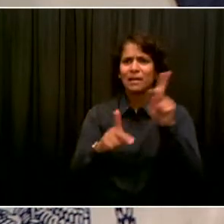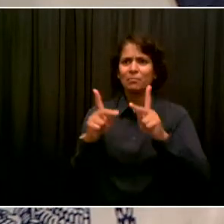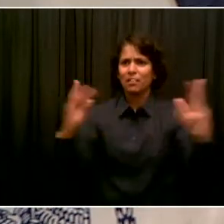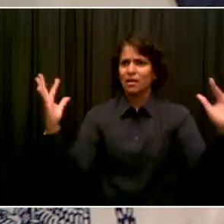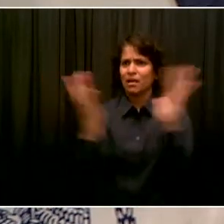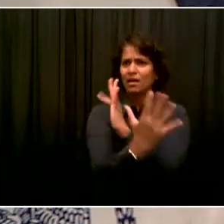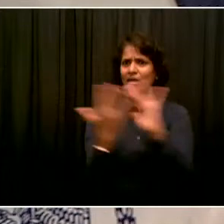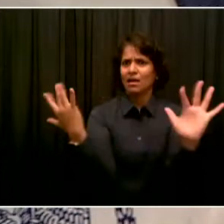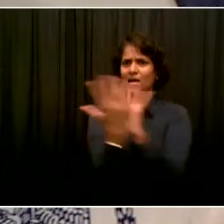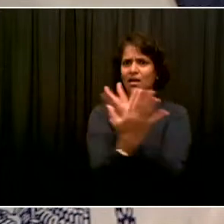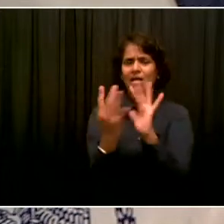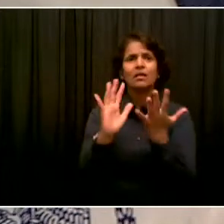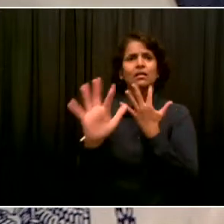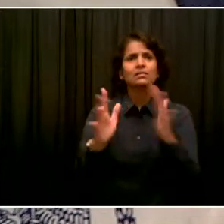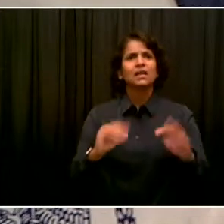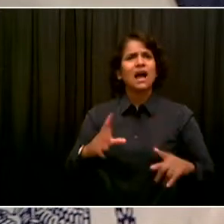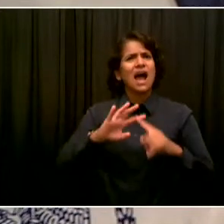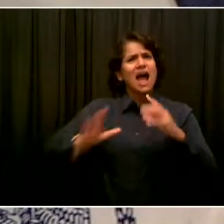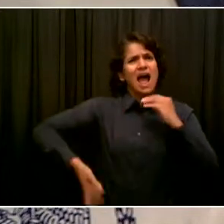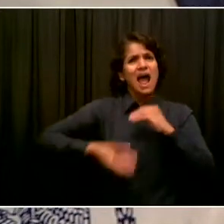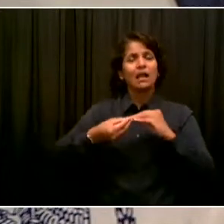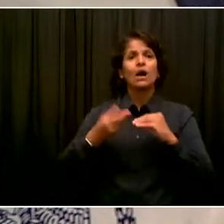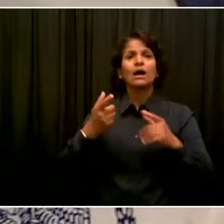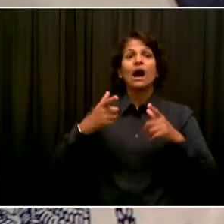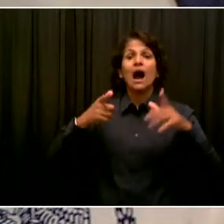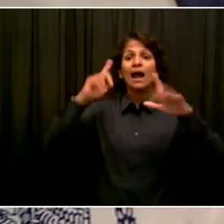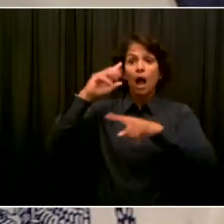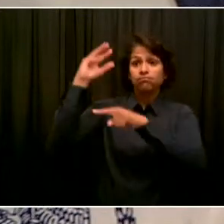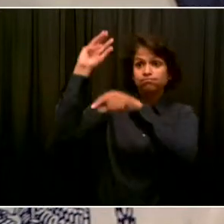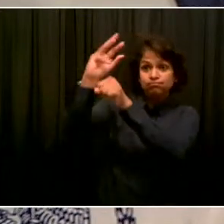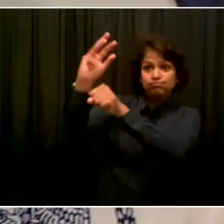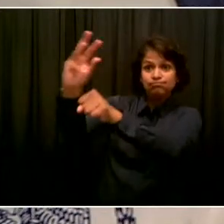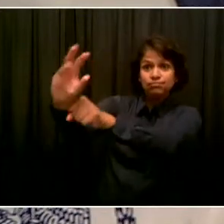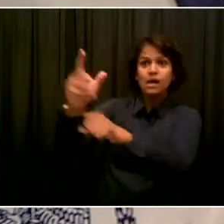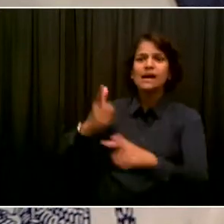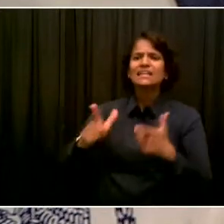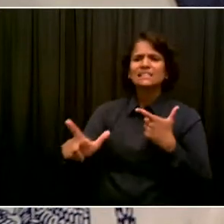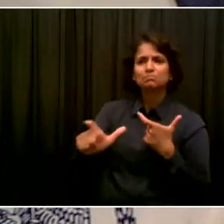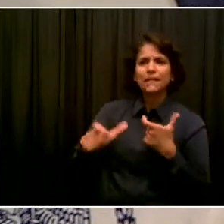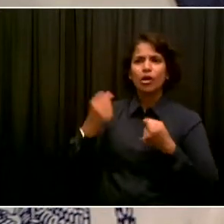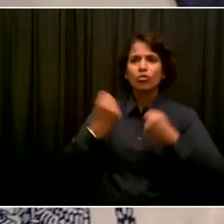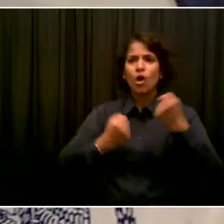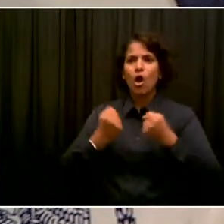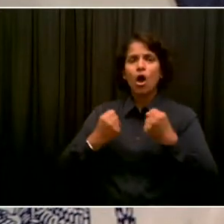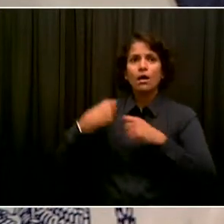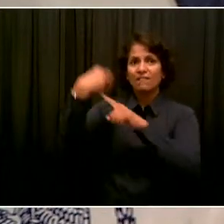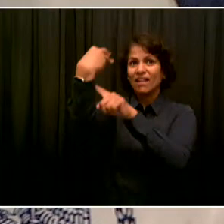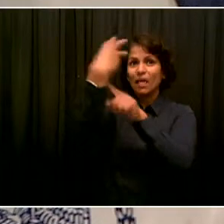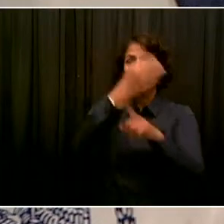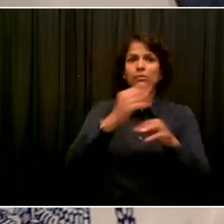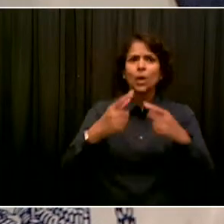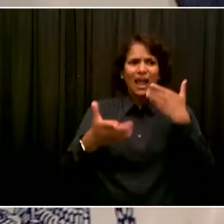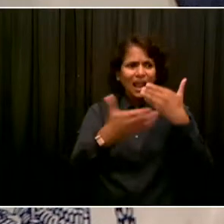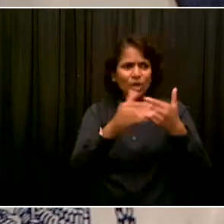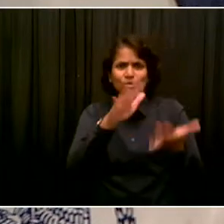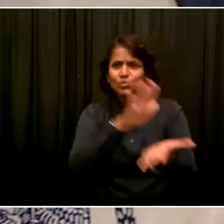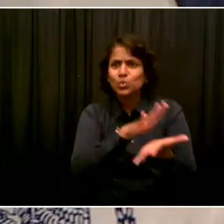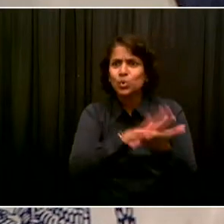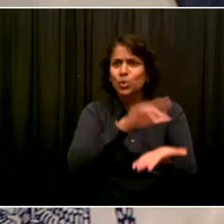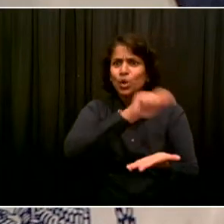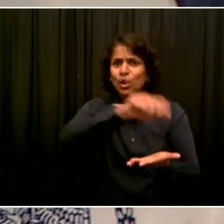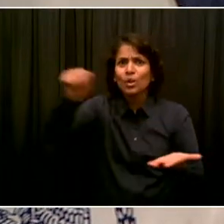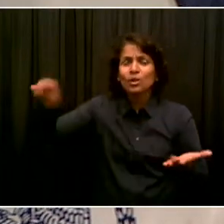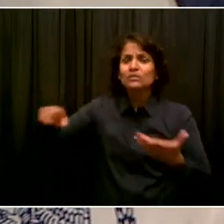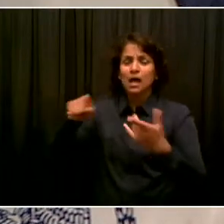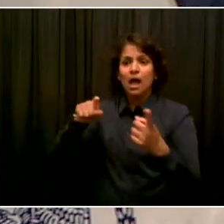and school speed cameras used to be controversial. They're now much more broadly supported. All the traffic redesigns, greater